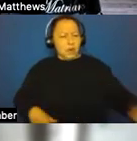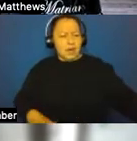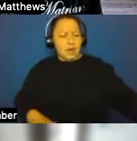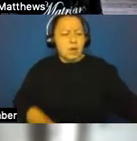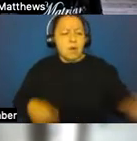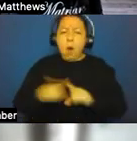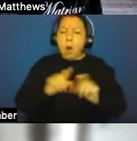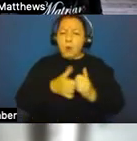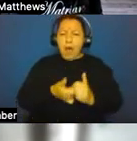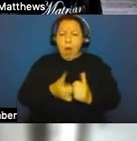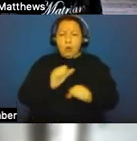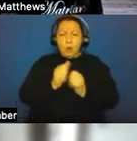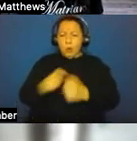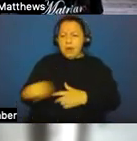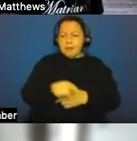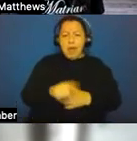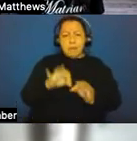and emotional preparation.